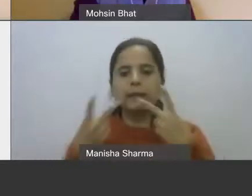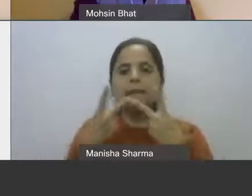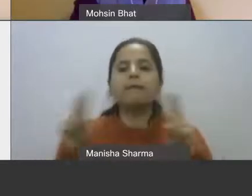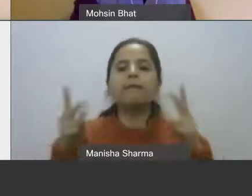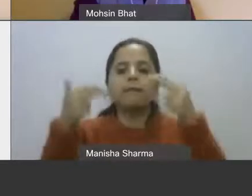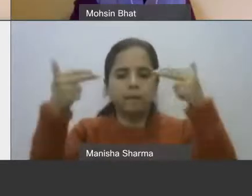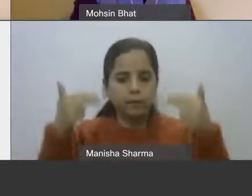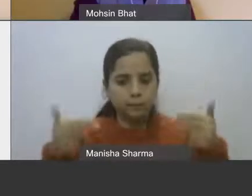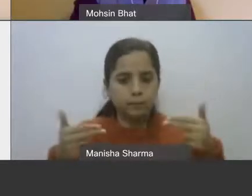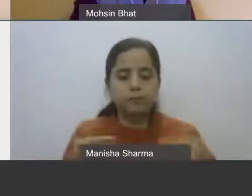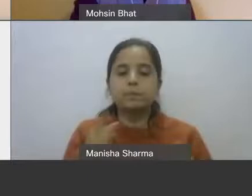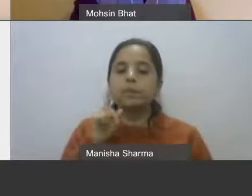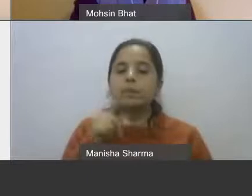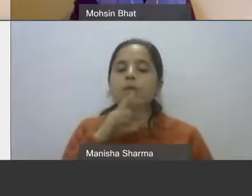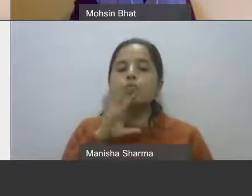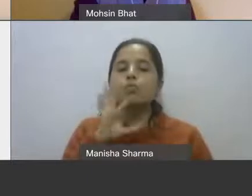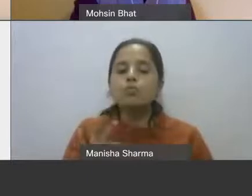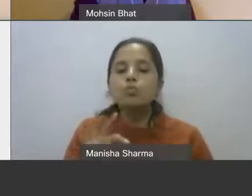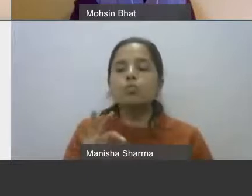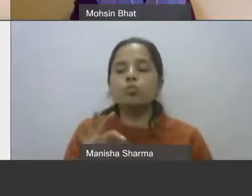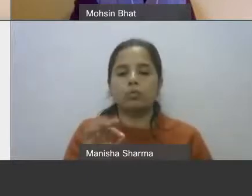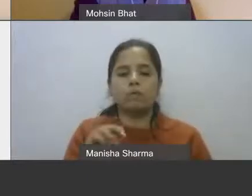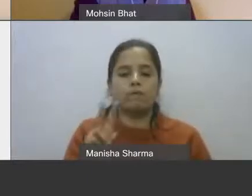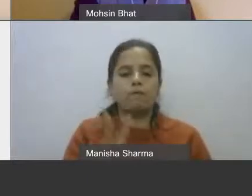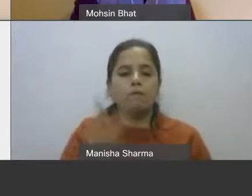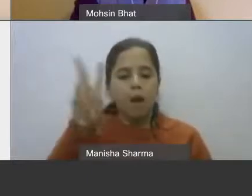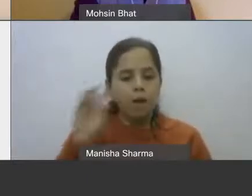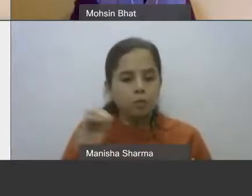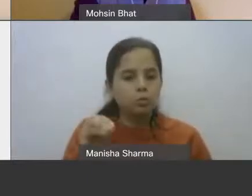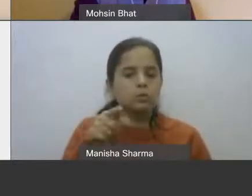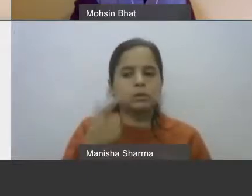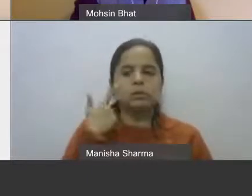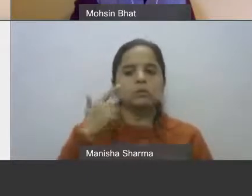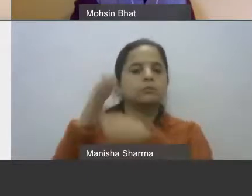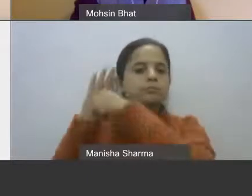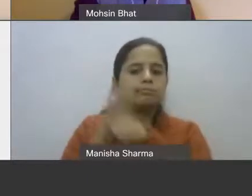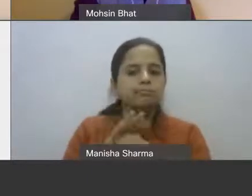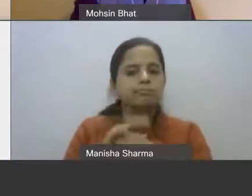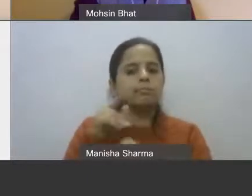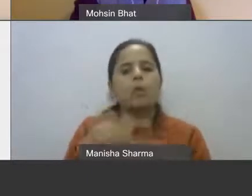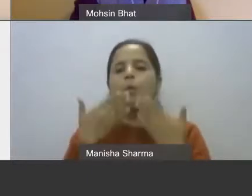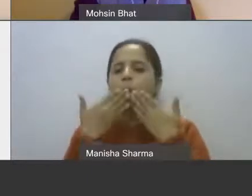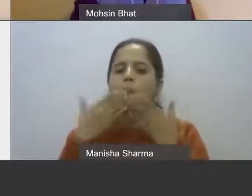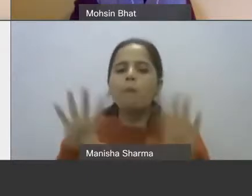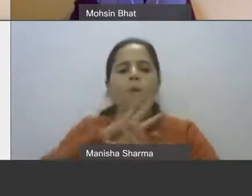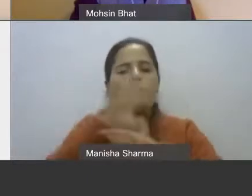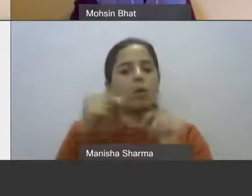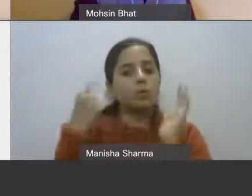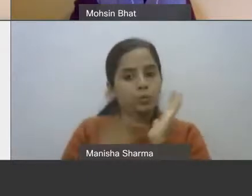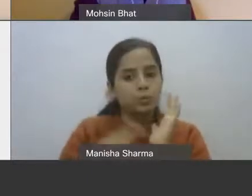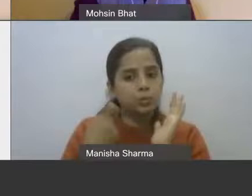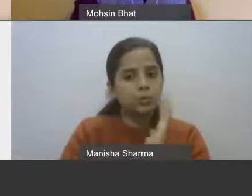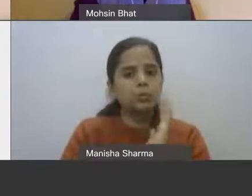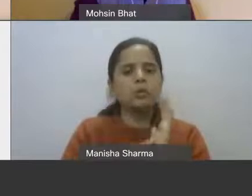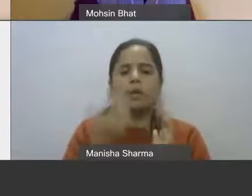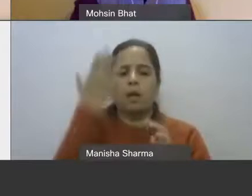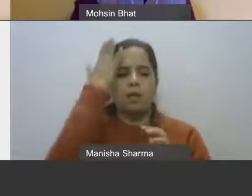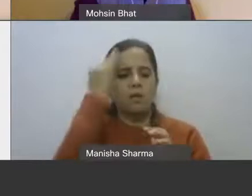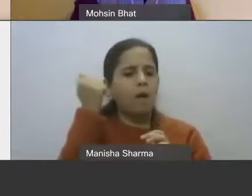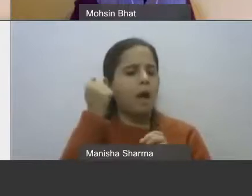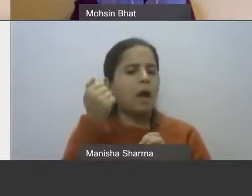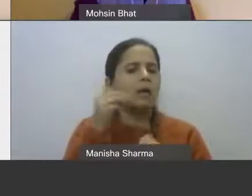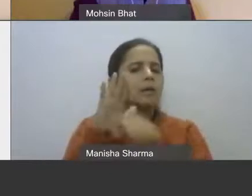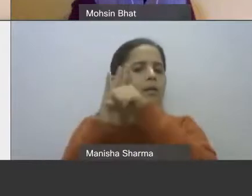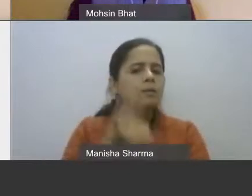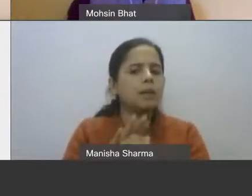fact, all known values of non-discrimination. It offends all the principles behind why